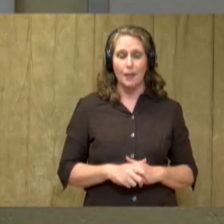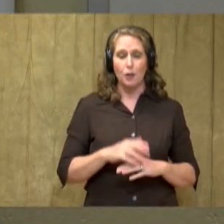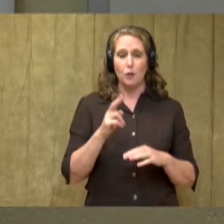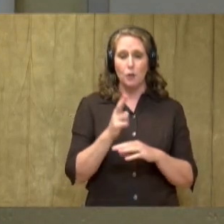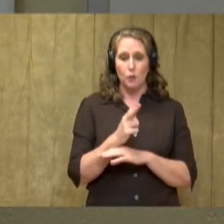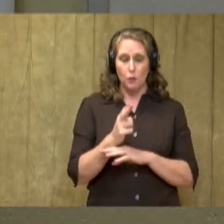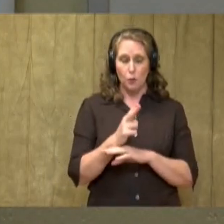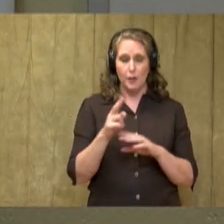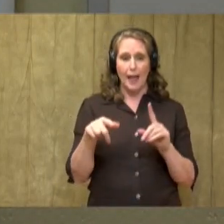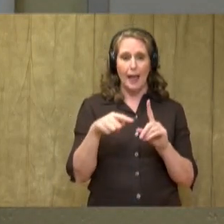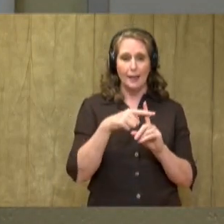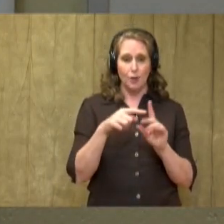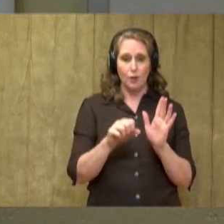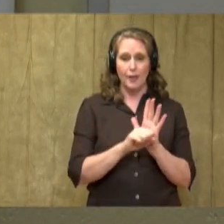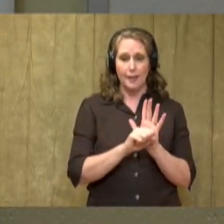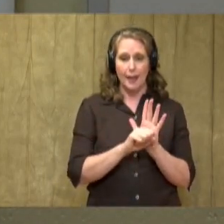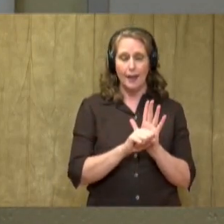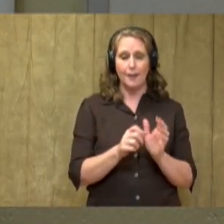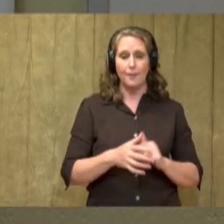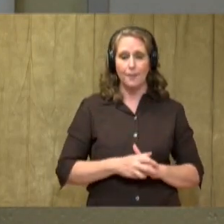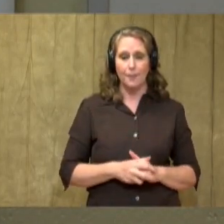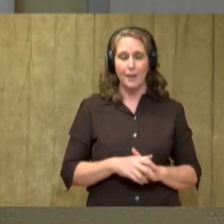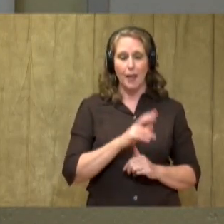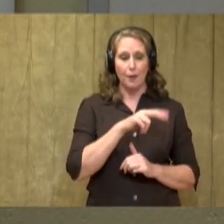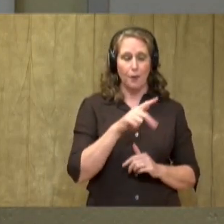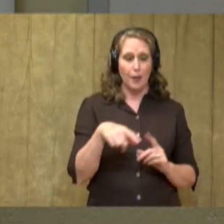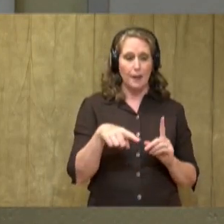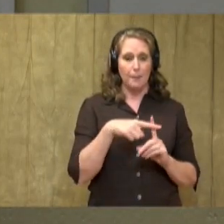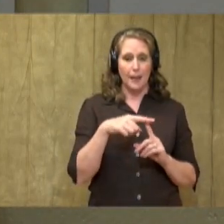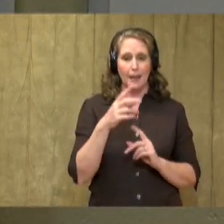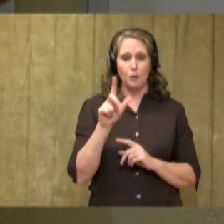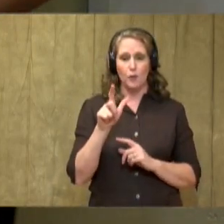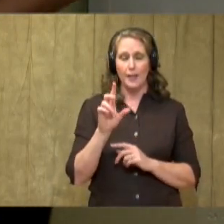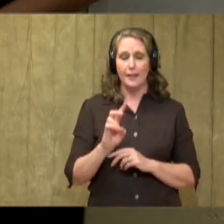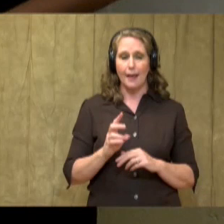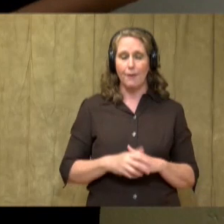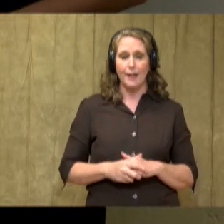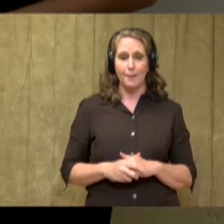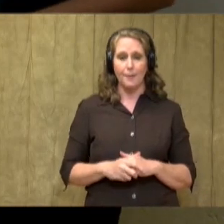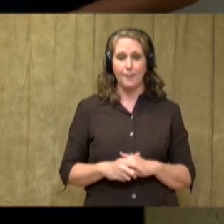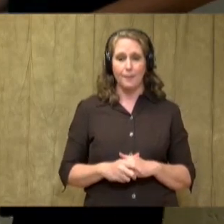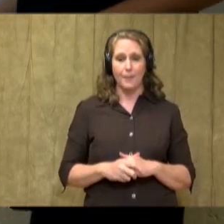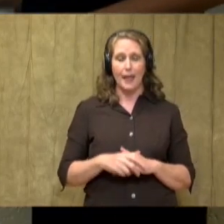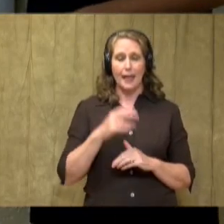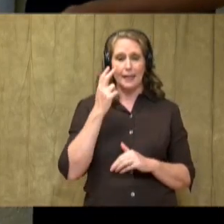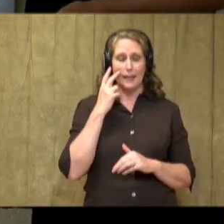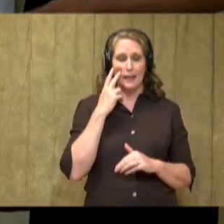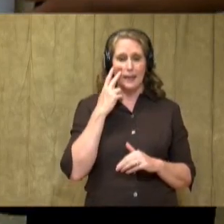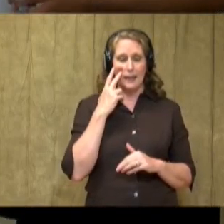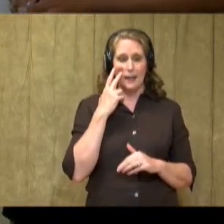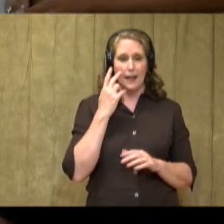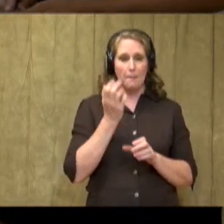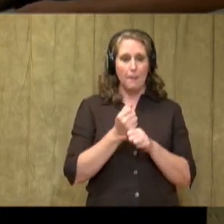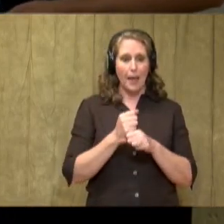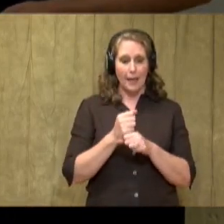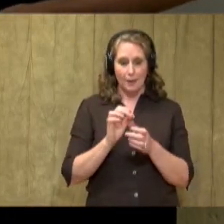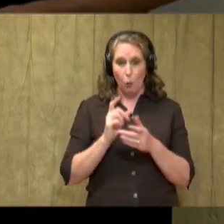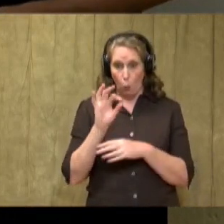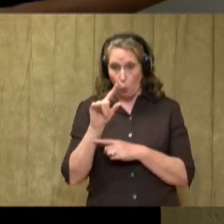the addition symbol, 33 plus 27. Let's see if we can make a group of